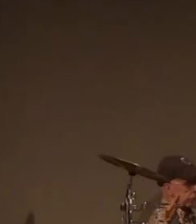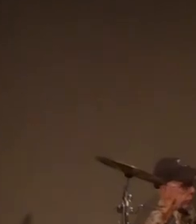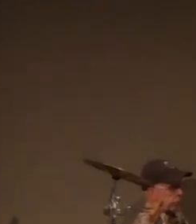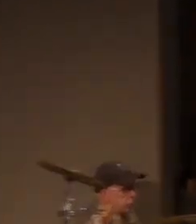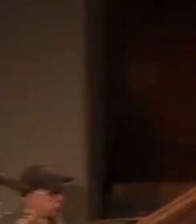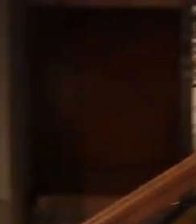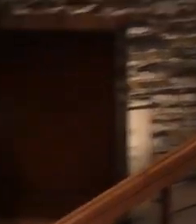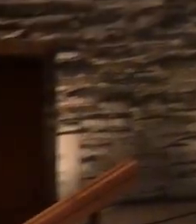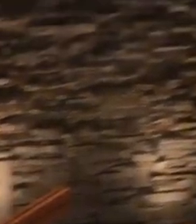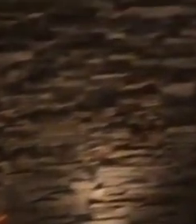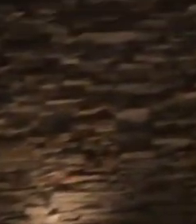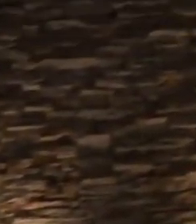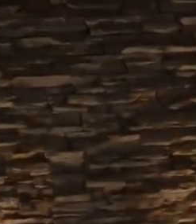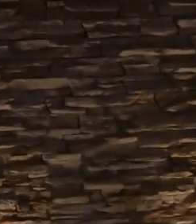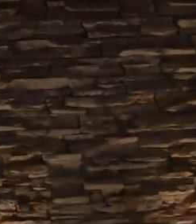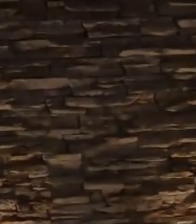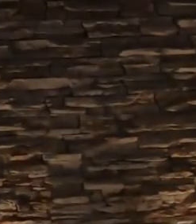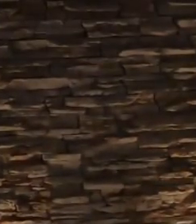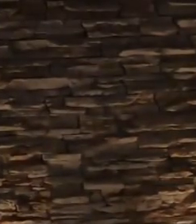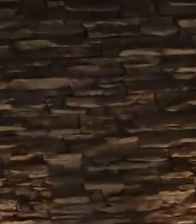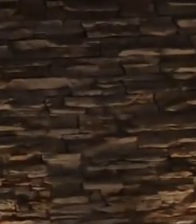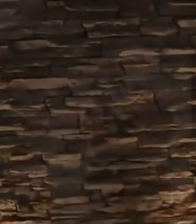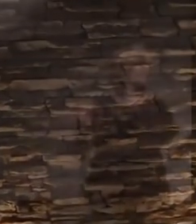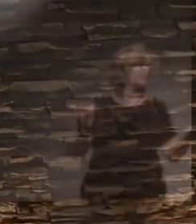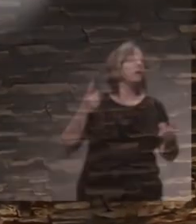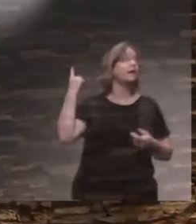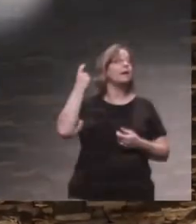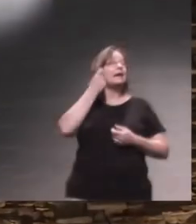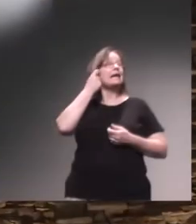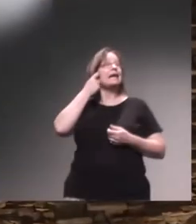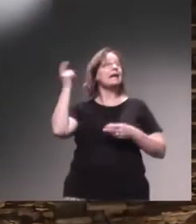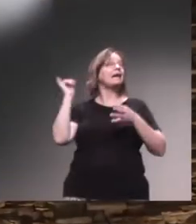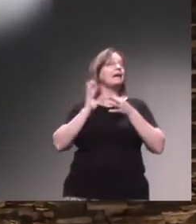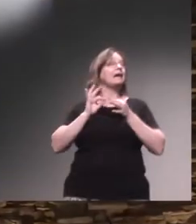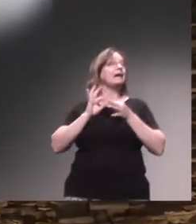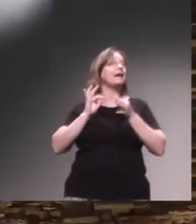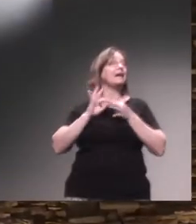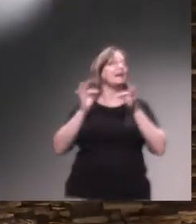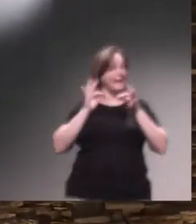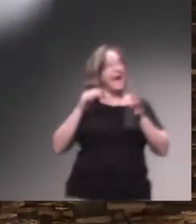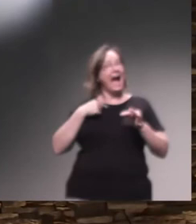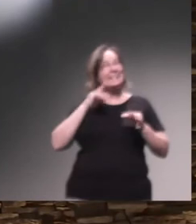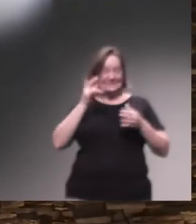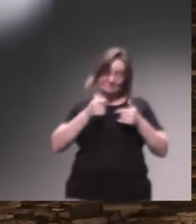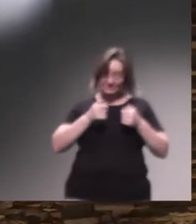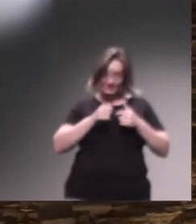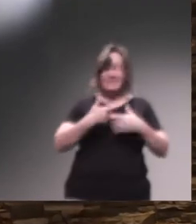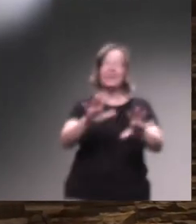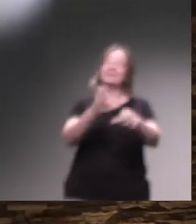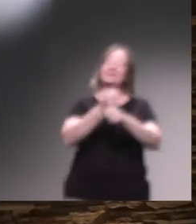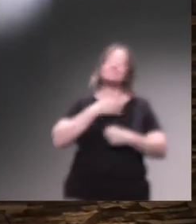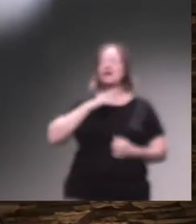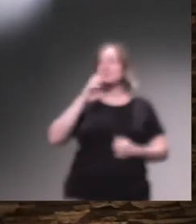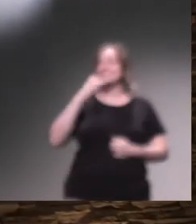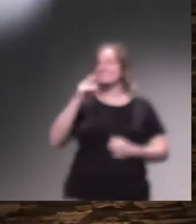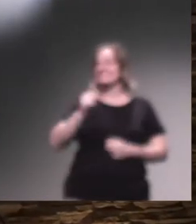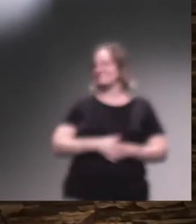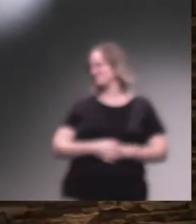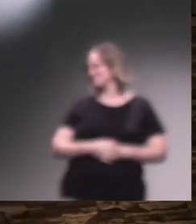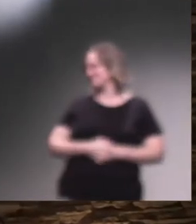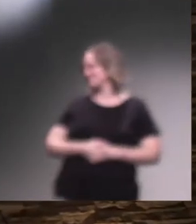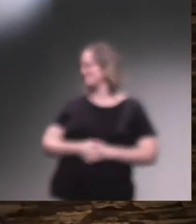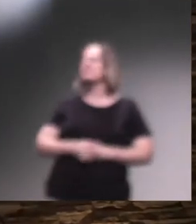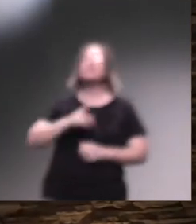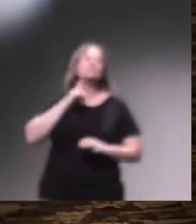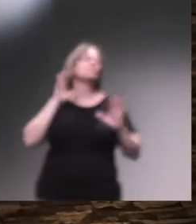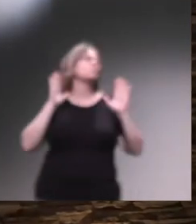Yeah. In fact, in the time that she was recapping, I've got my receipt back already. So, a wonderful way to